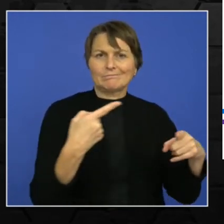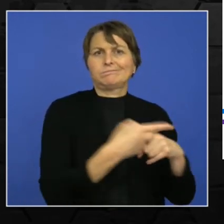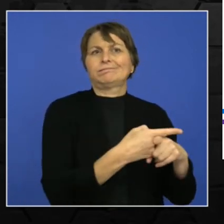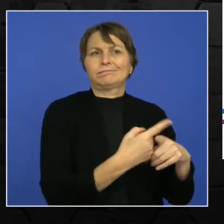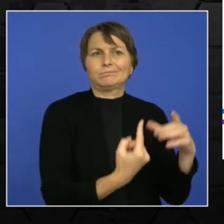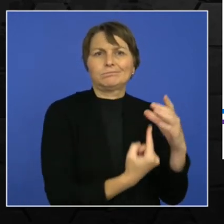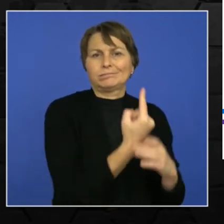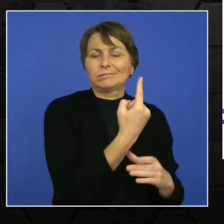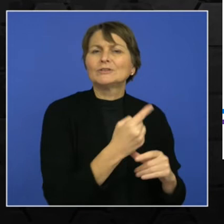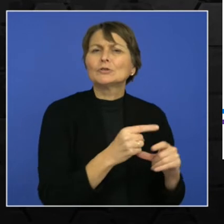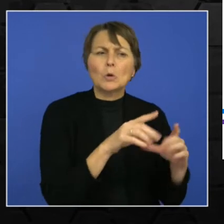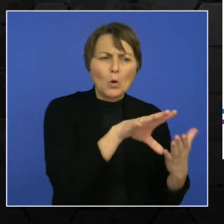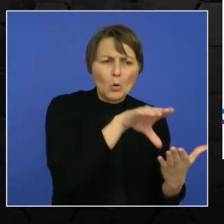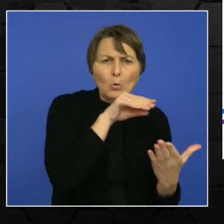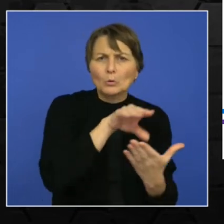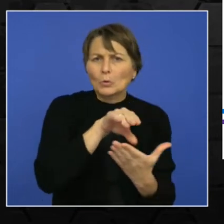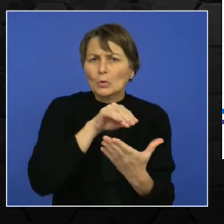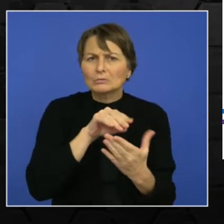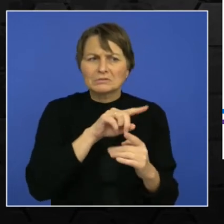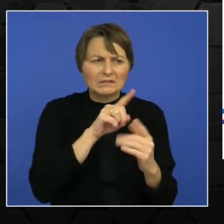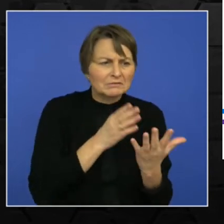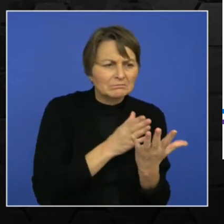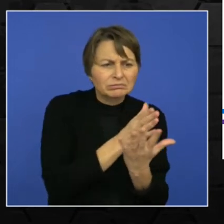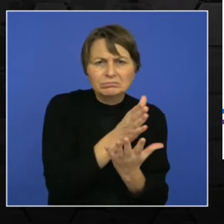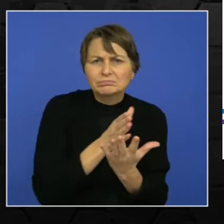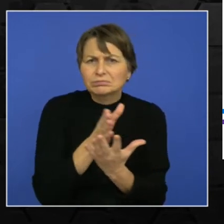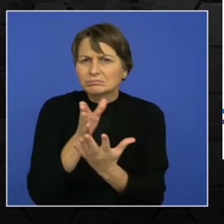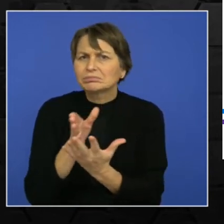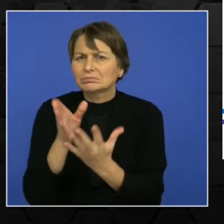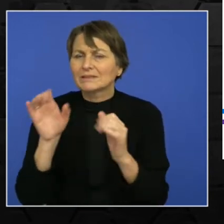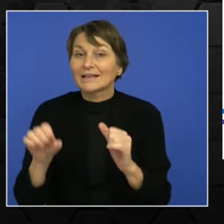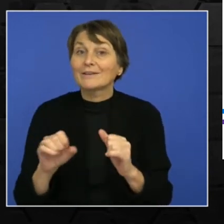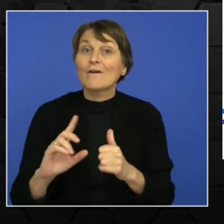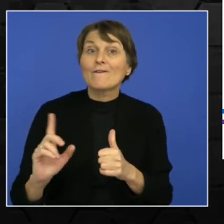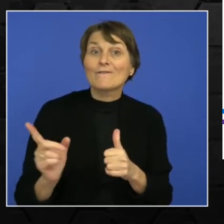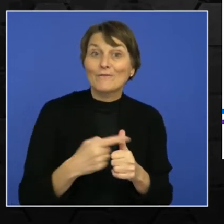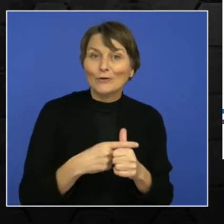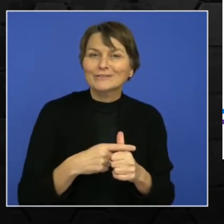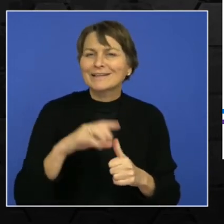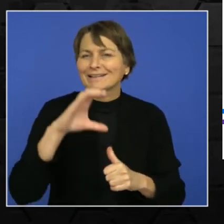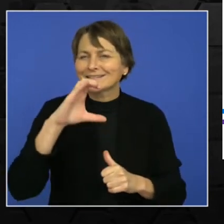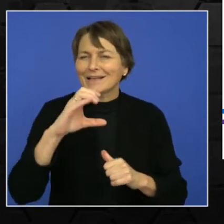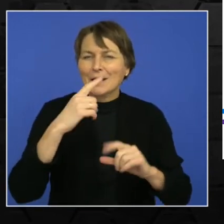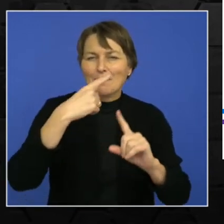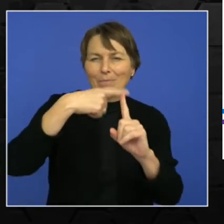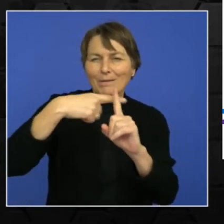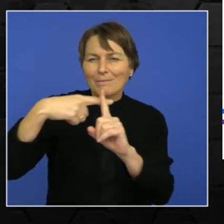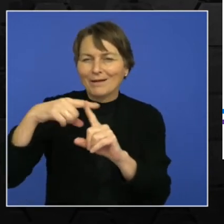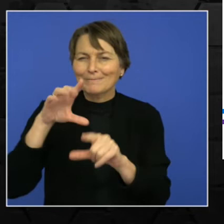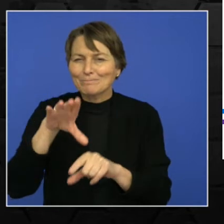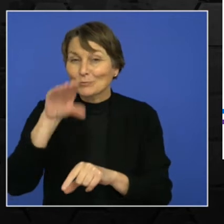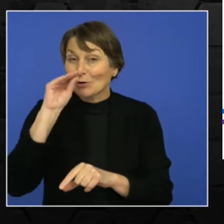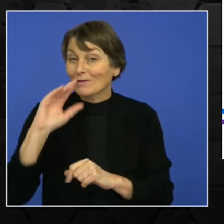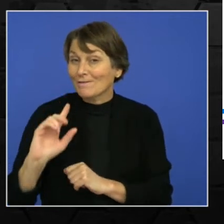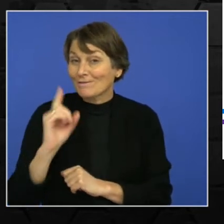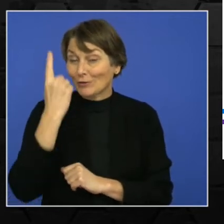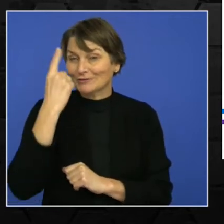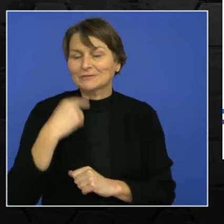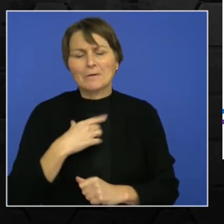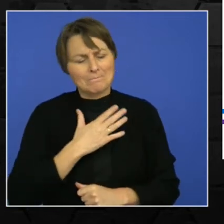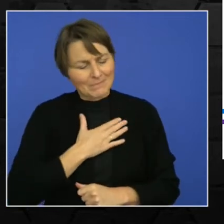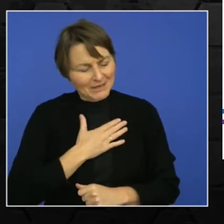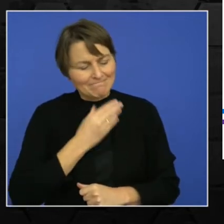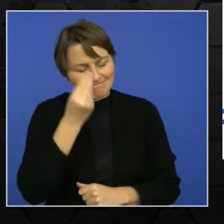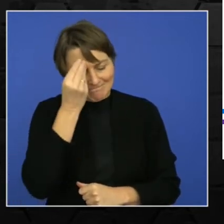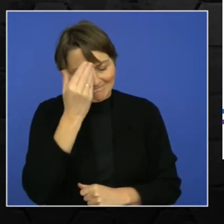learn if you start with C++. So this is my recommendation, and you'll never regret it. And